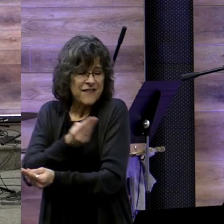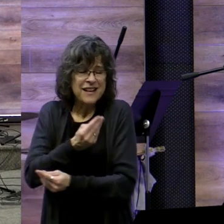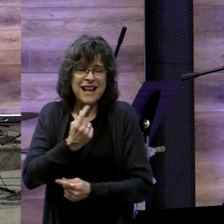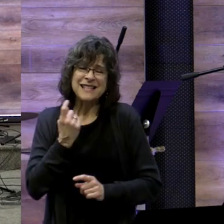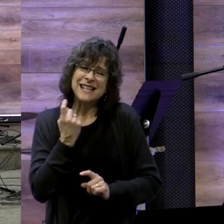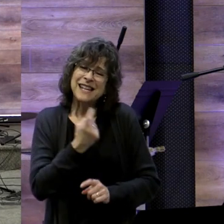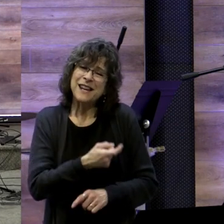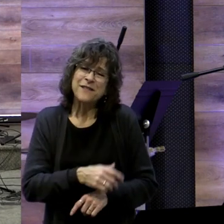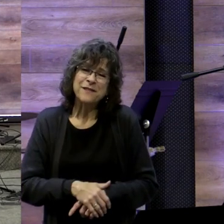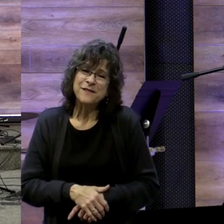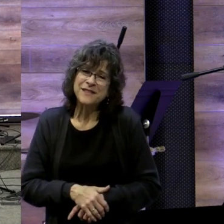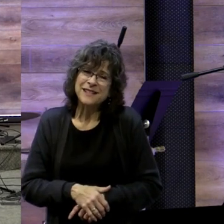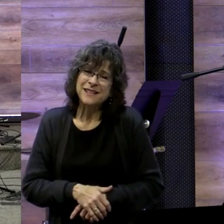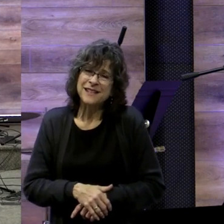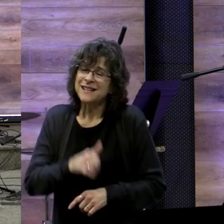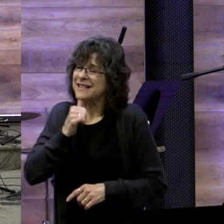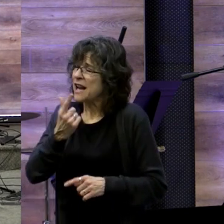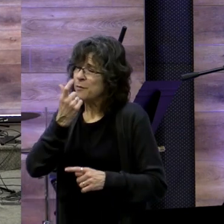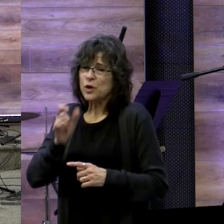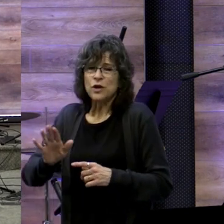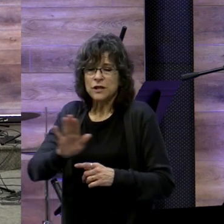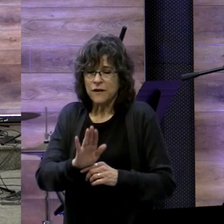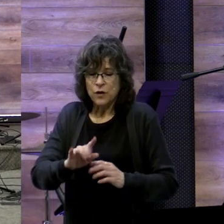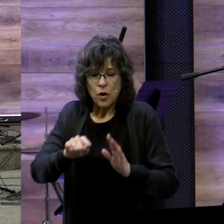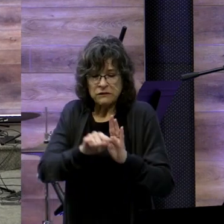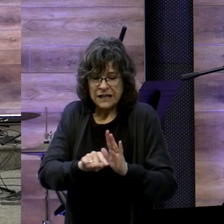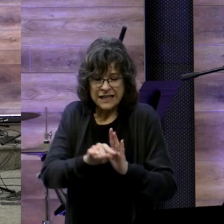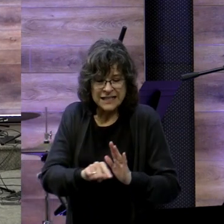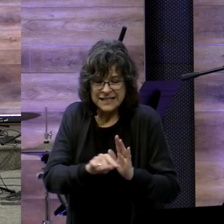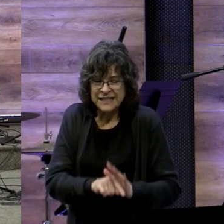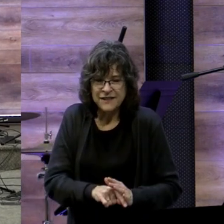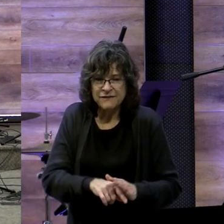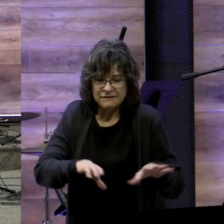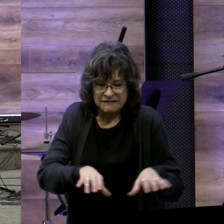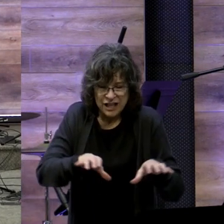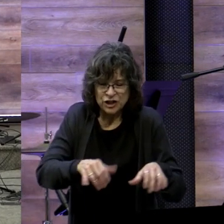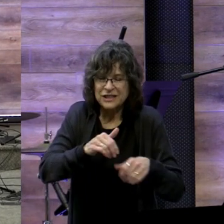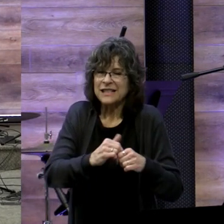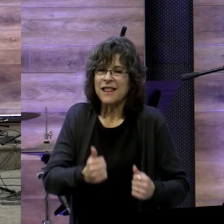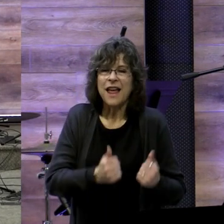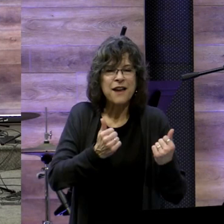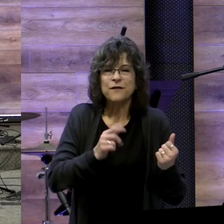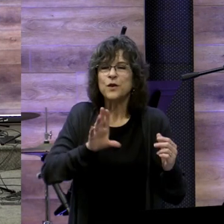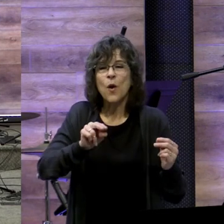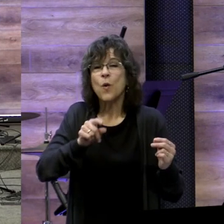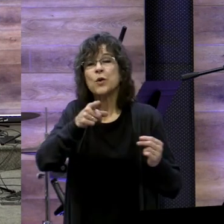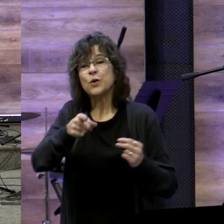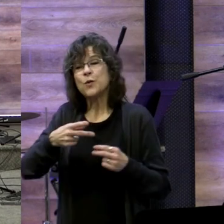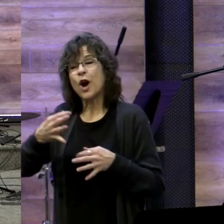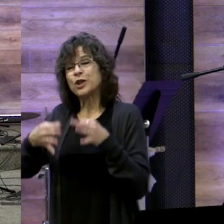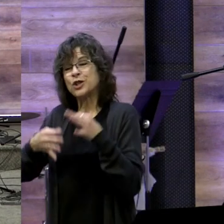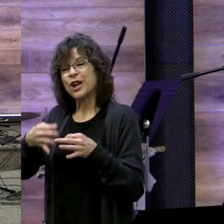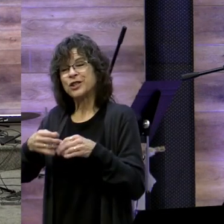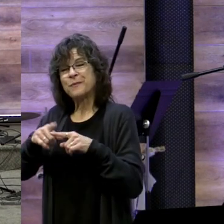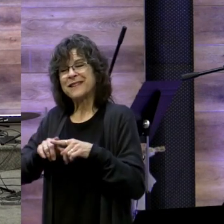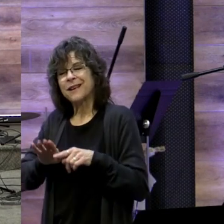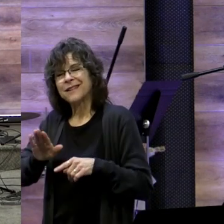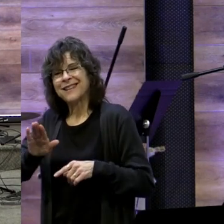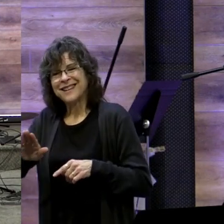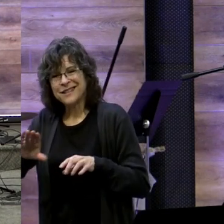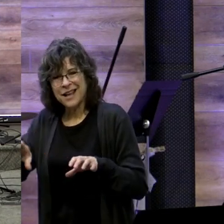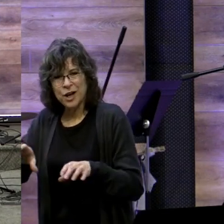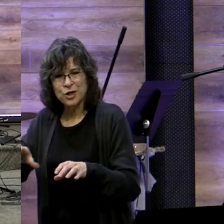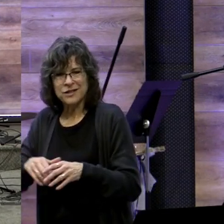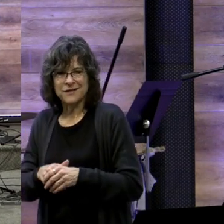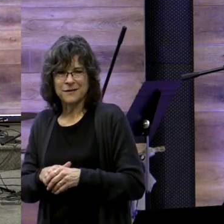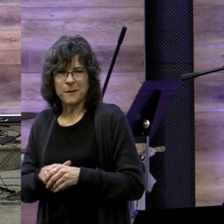on the basis of your deeds, but rather on the basis of what Jesus has done. You get his resume at the judgment day. Around